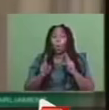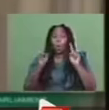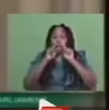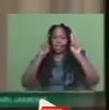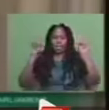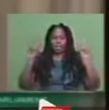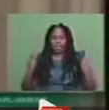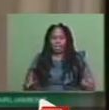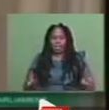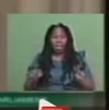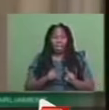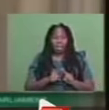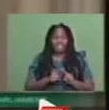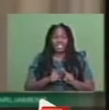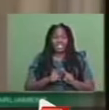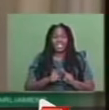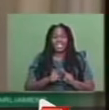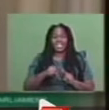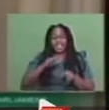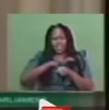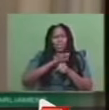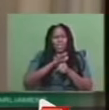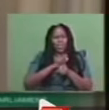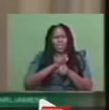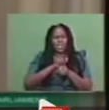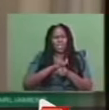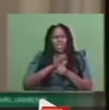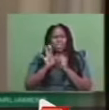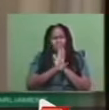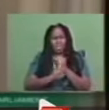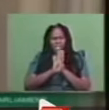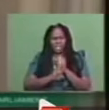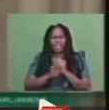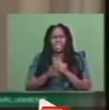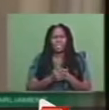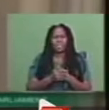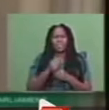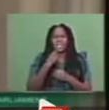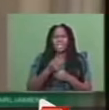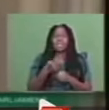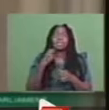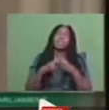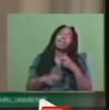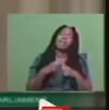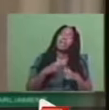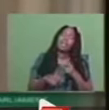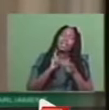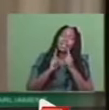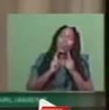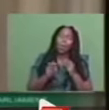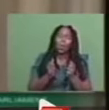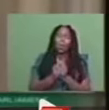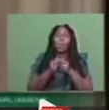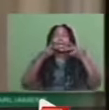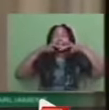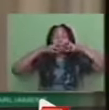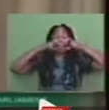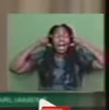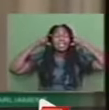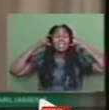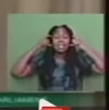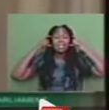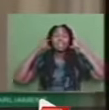you, Madam Speaker, for this provision, because it's very difficult to speak. You already hyperventilate when you're speaking, and with the mask, it was